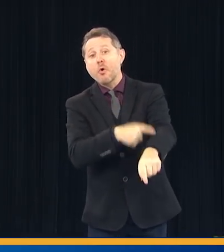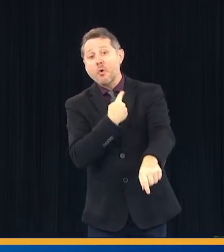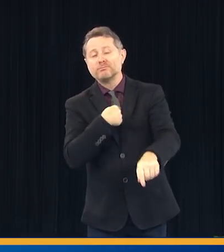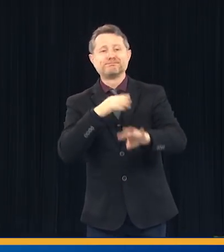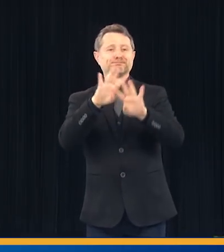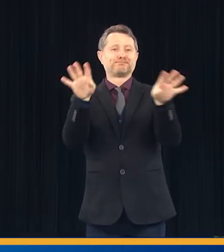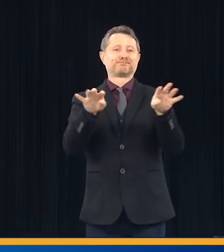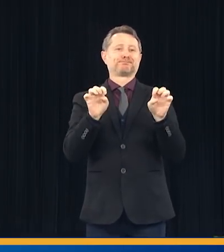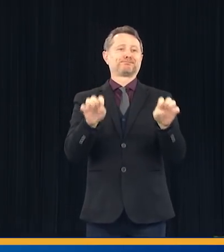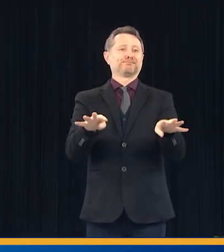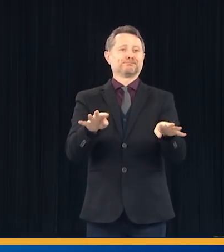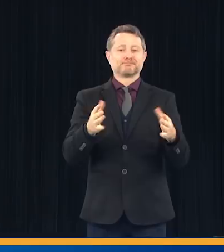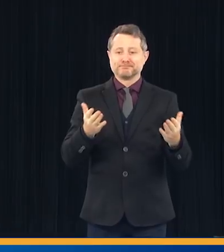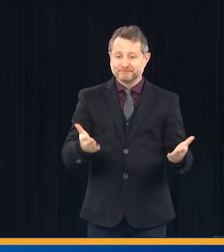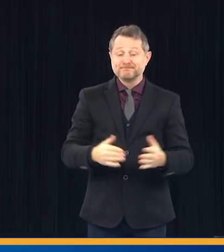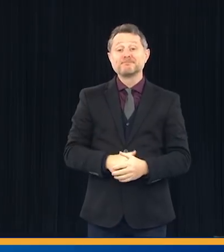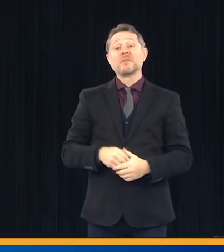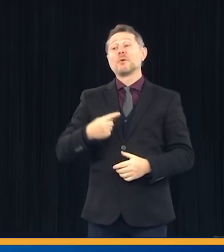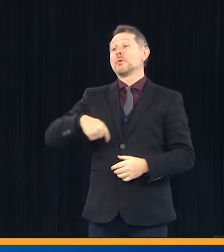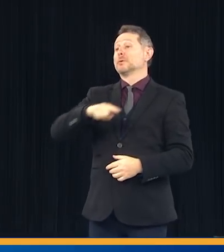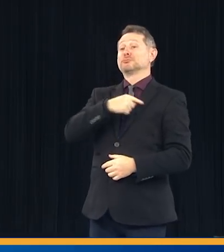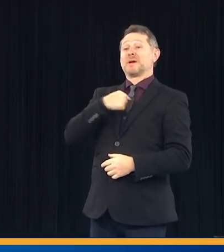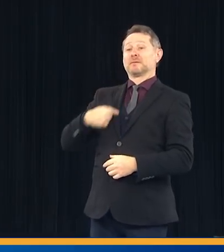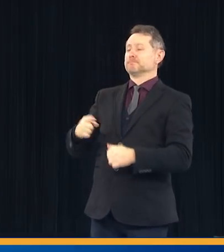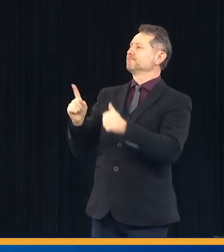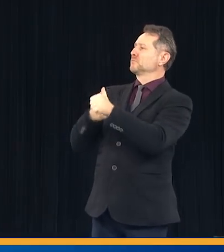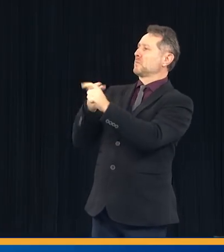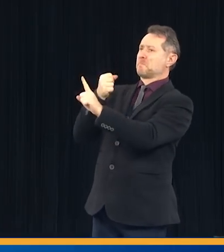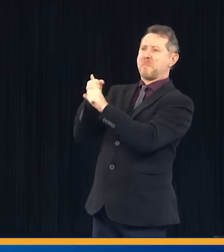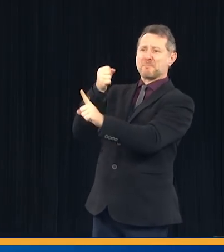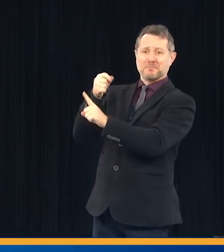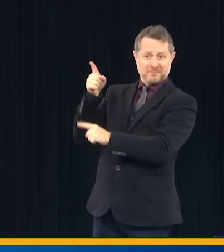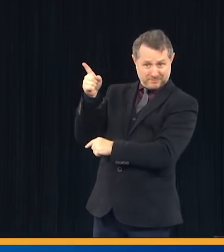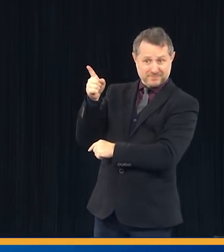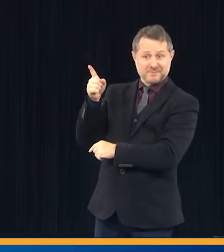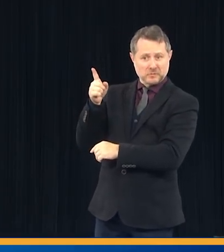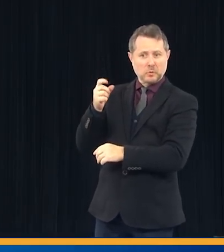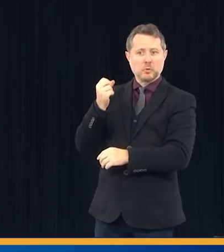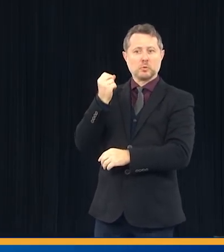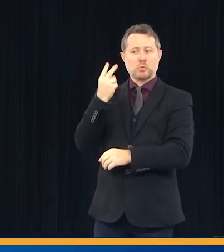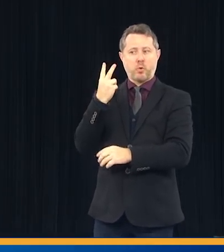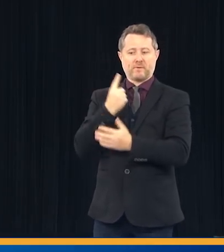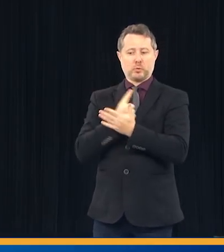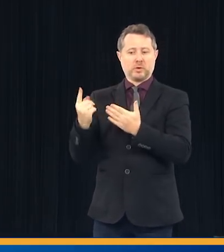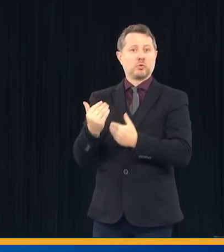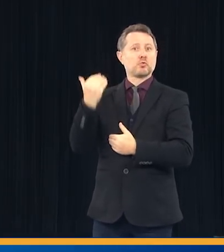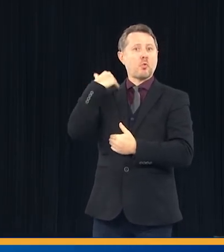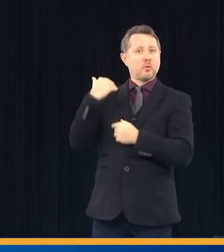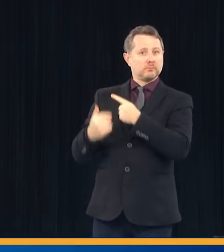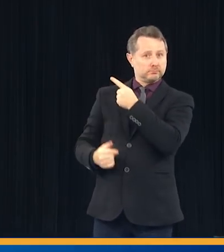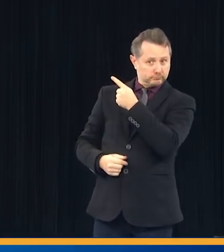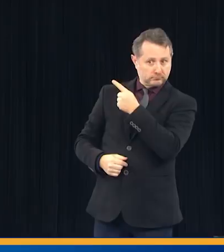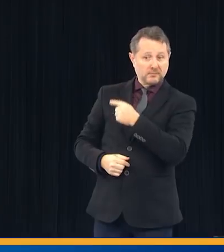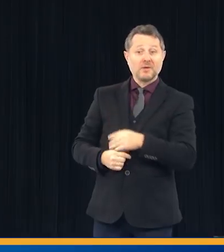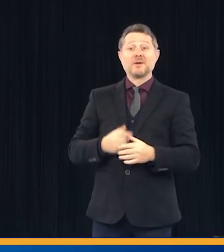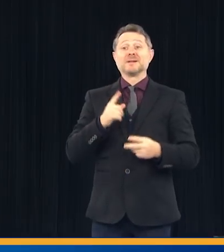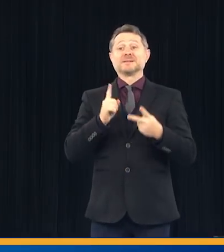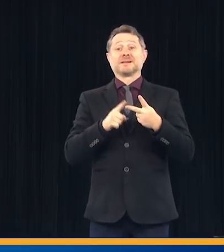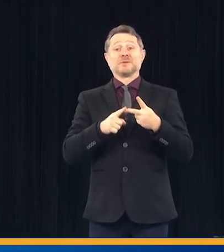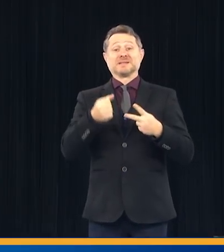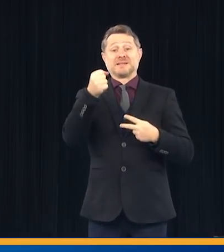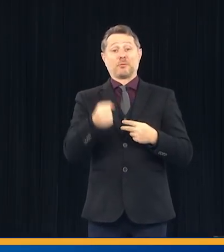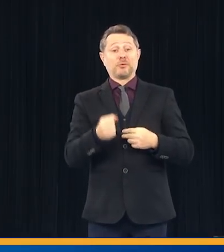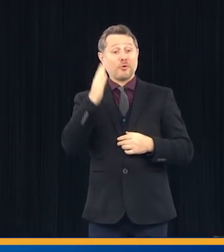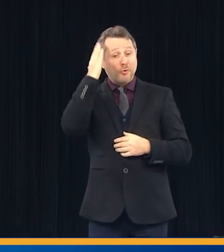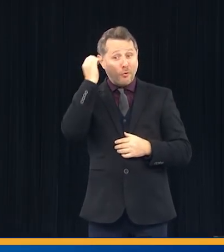right? First case was 12 weeks ago. That's when it started in China. South Korea started 9